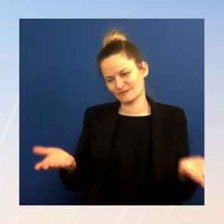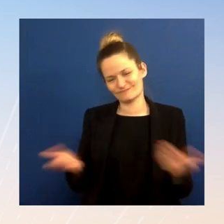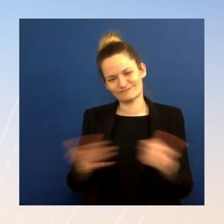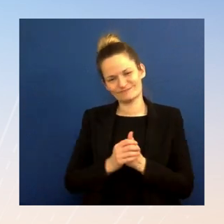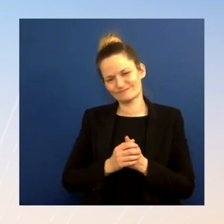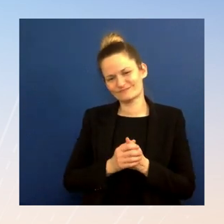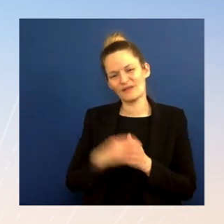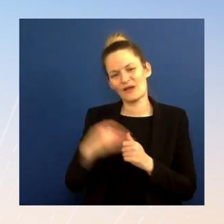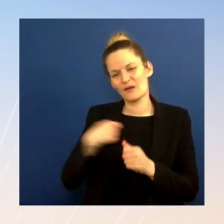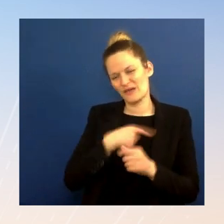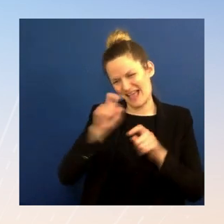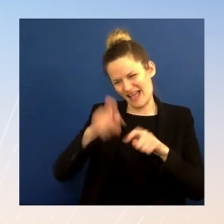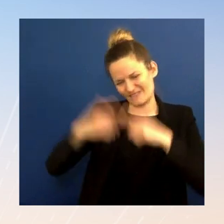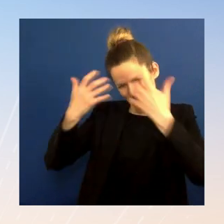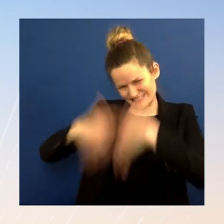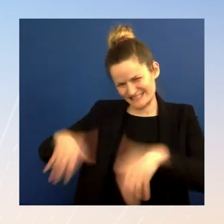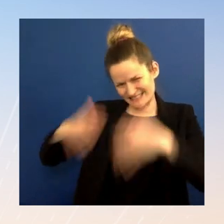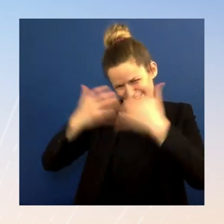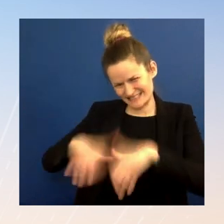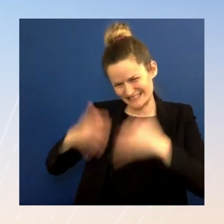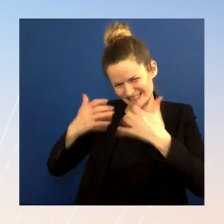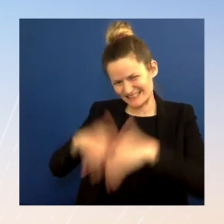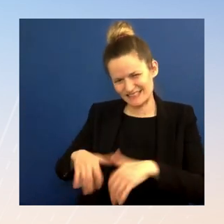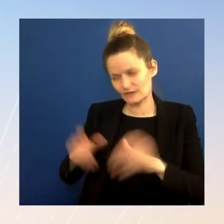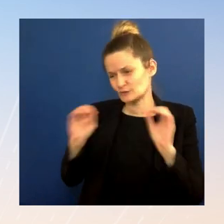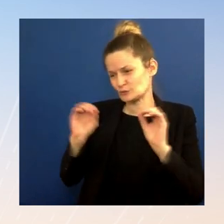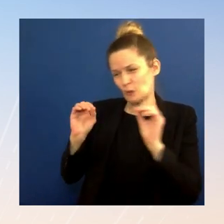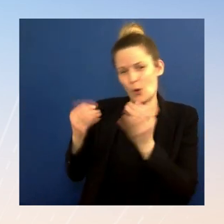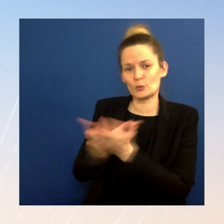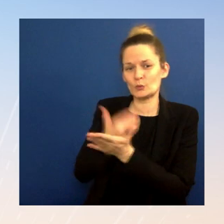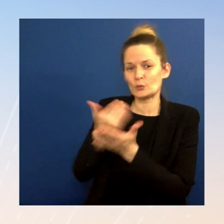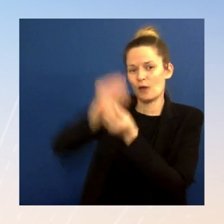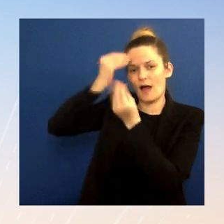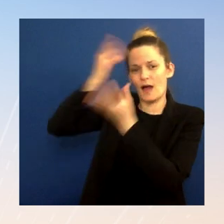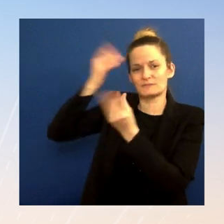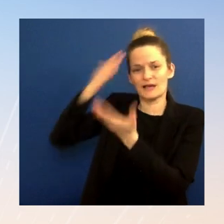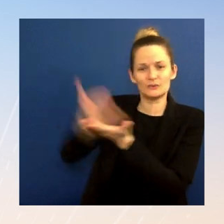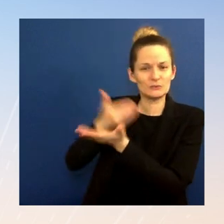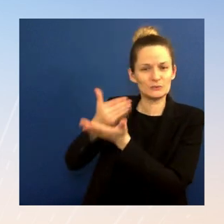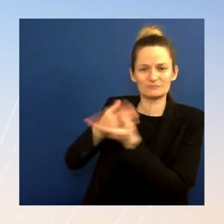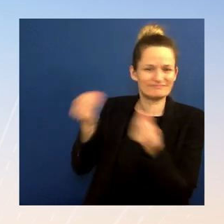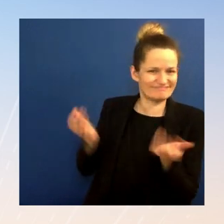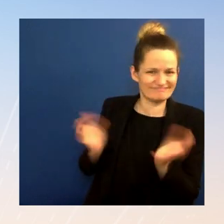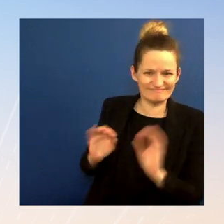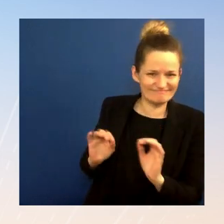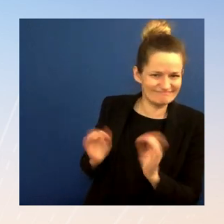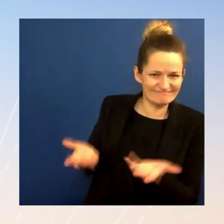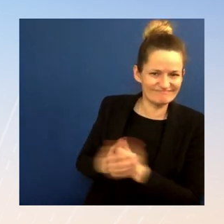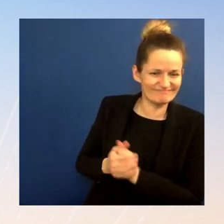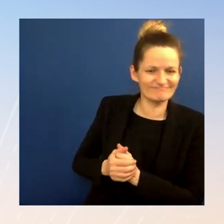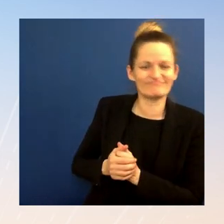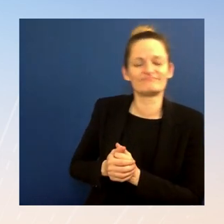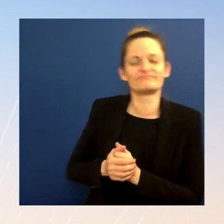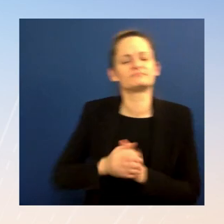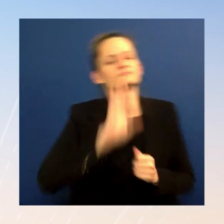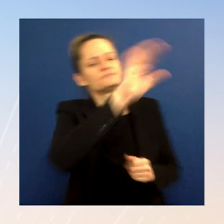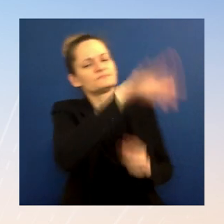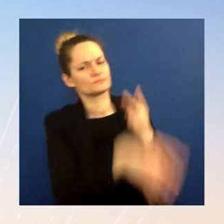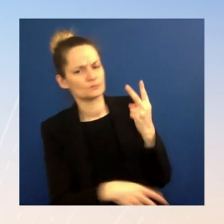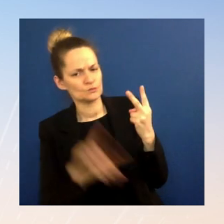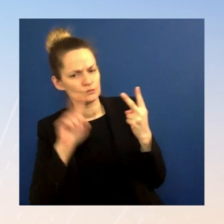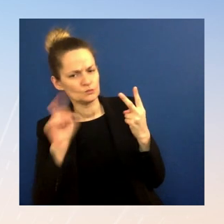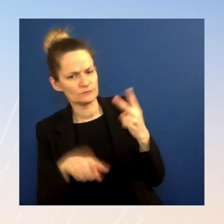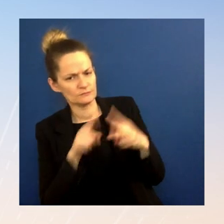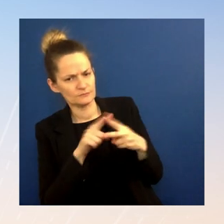have any updates. So still on the table. I don't have any updates on it. Go ahead. Thank you, Jen. Two on COVID. There are some Americans who have received